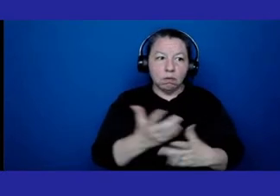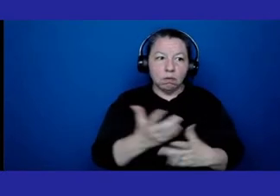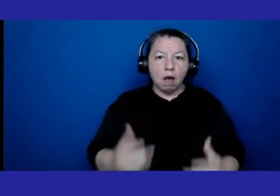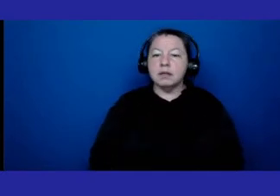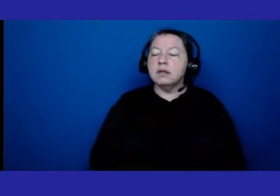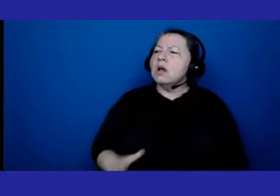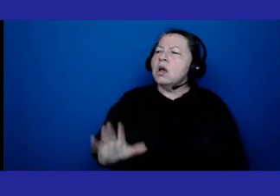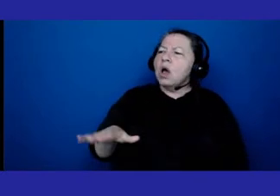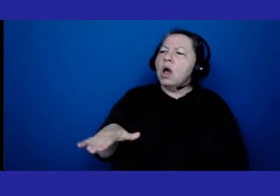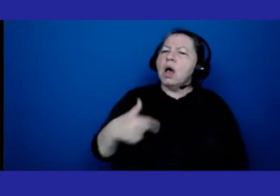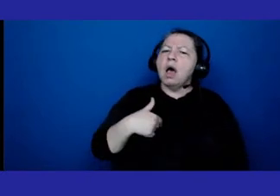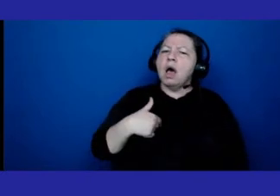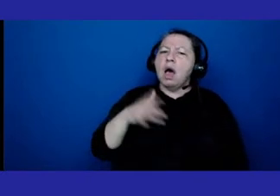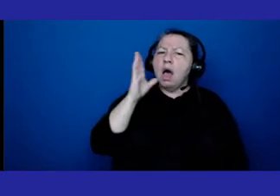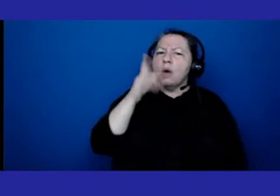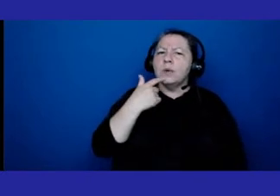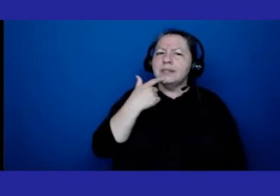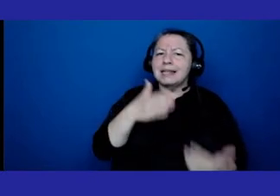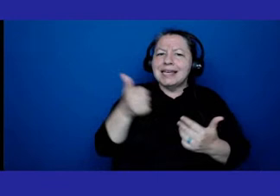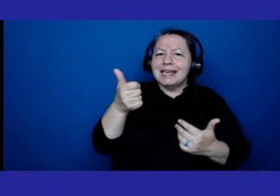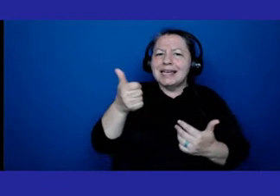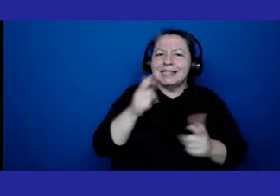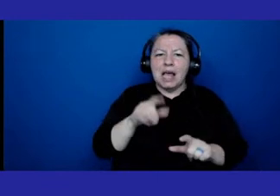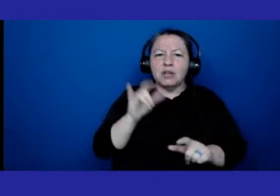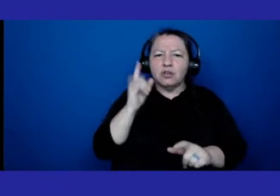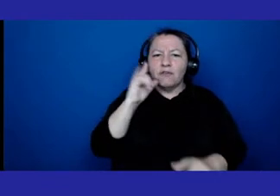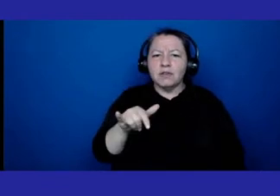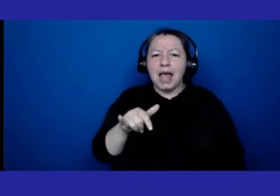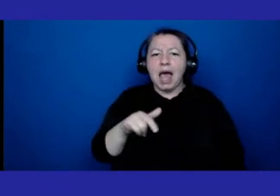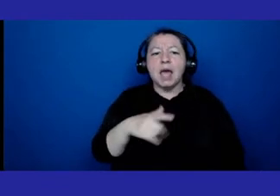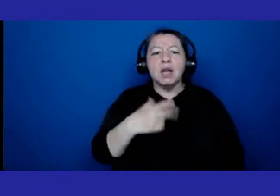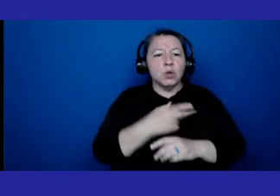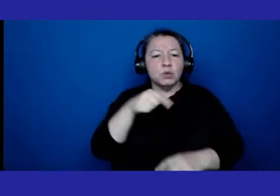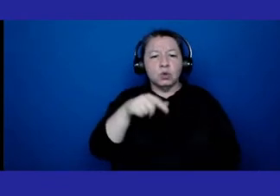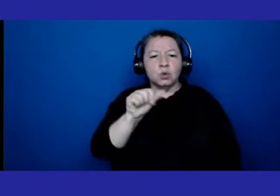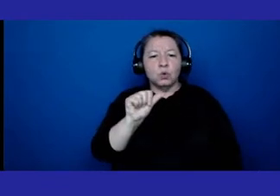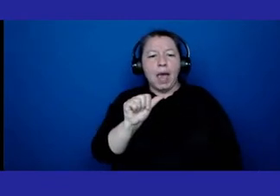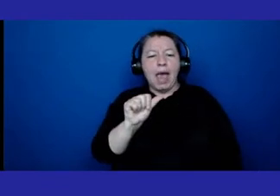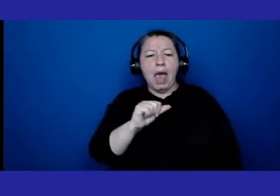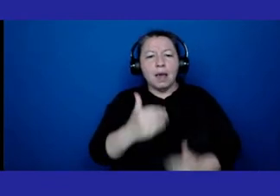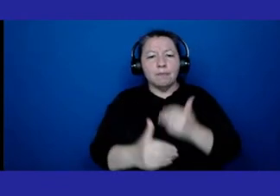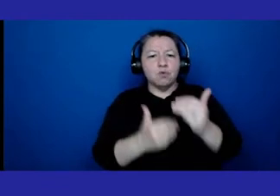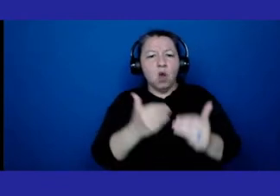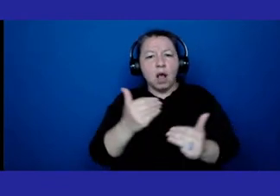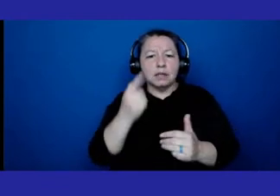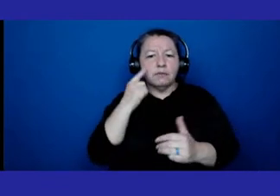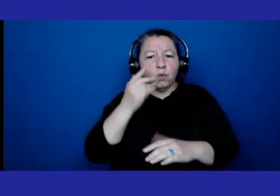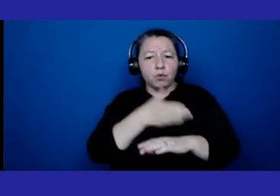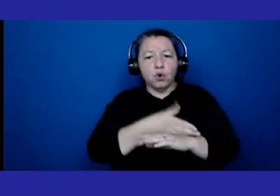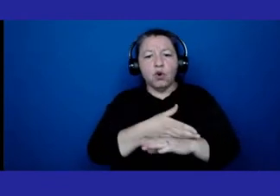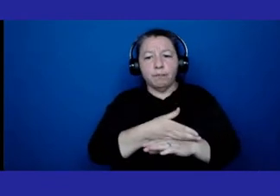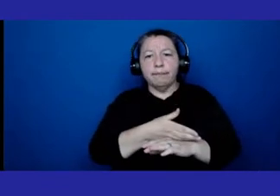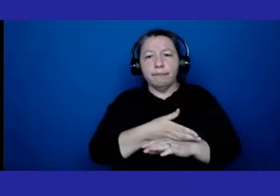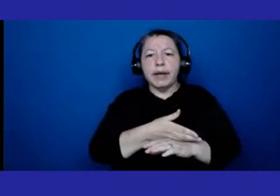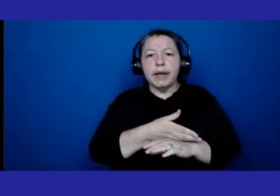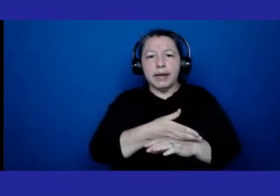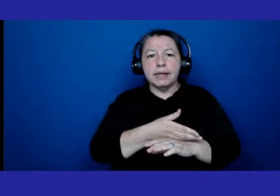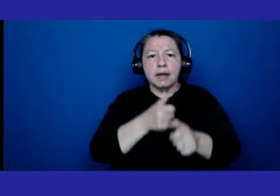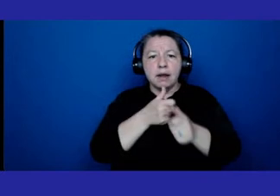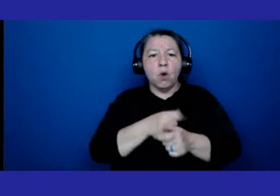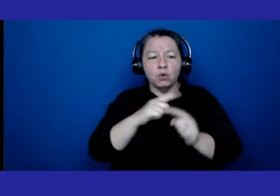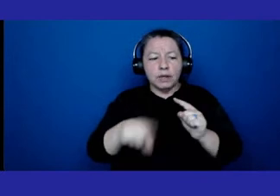easiest answer to that is we really took sort of a QA process improvement and went through, you know, the cyclical plan,